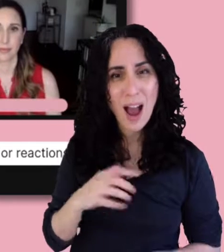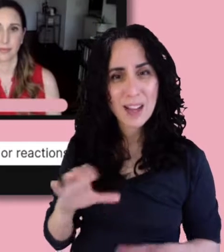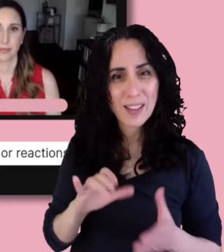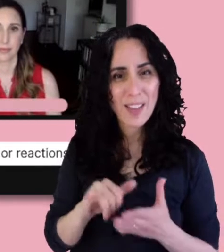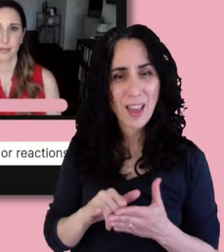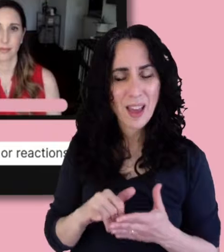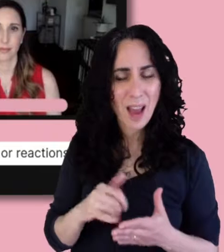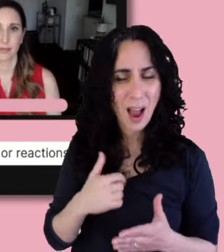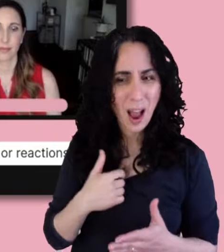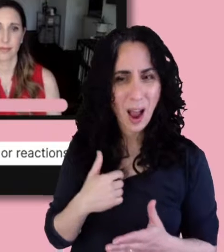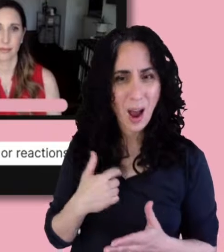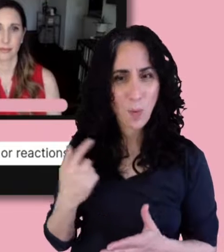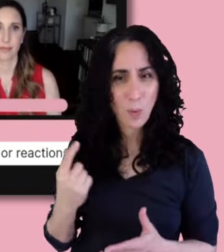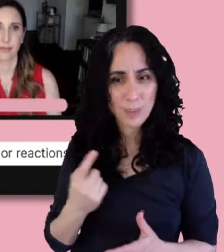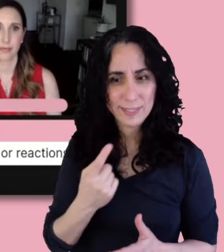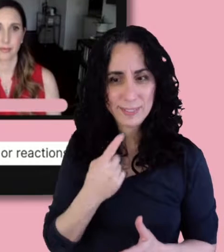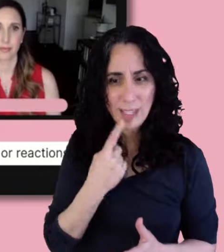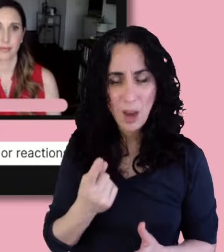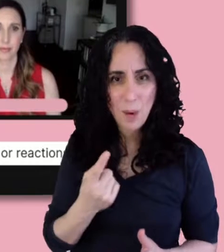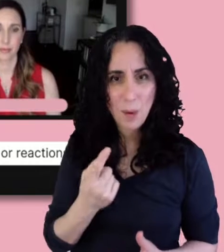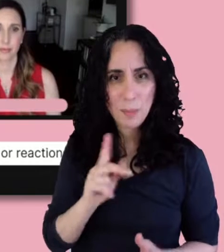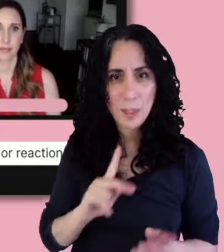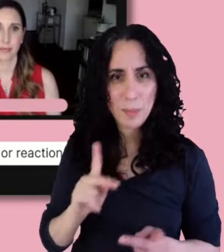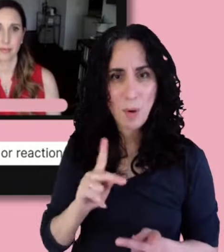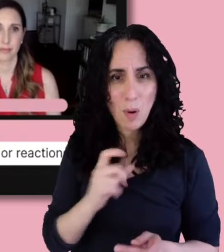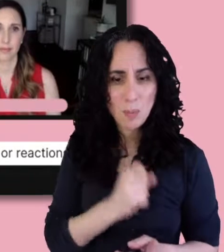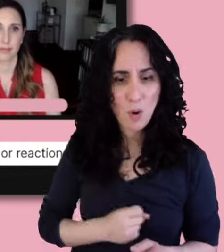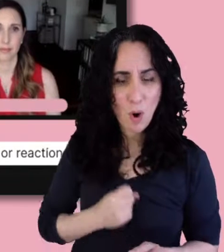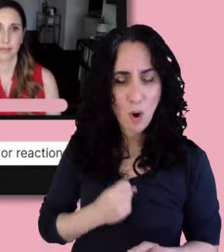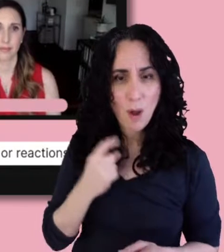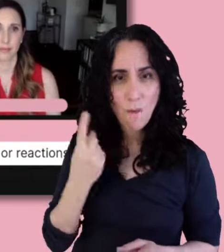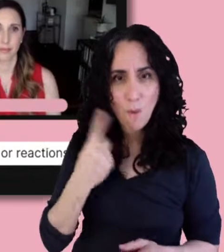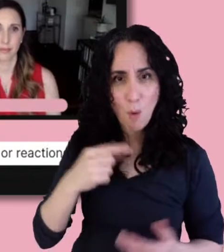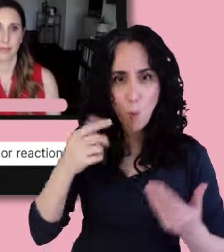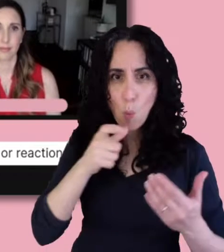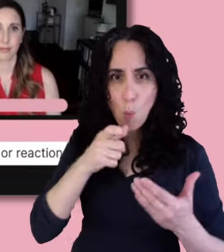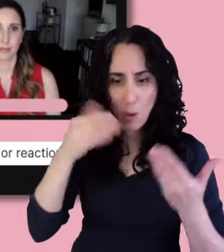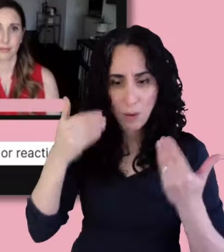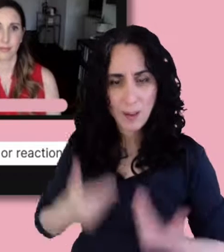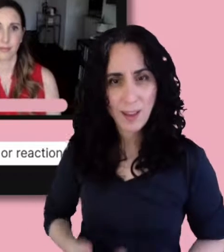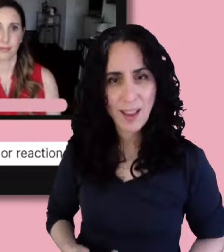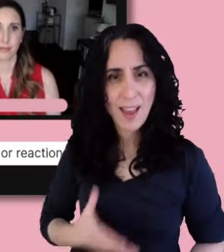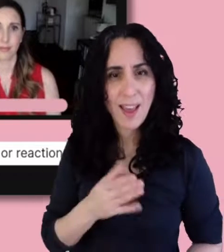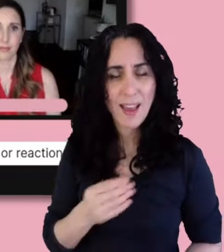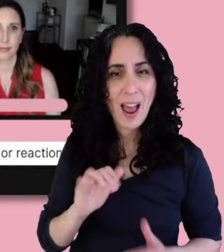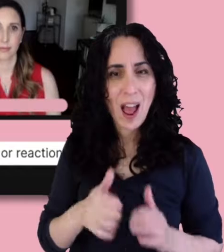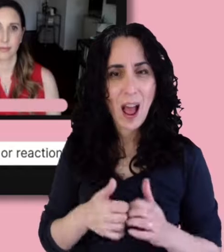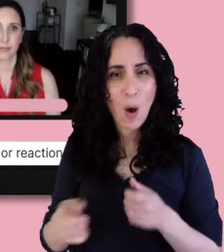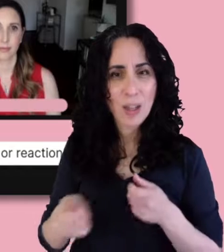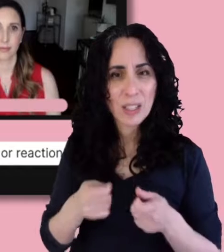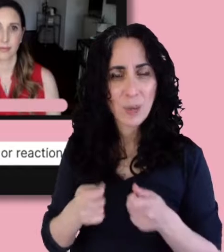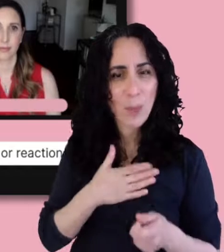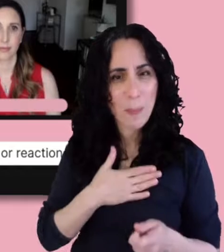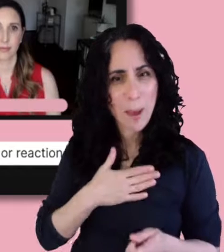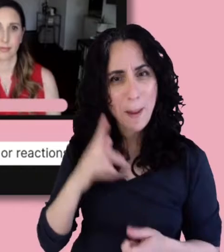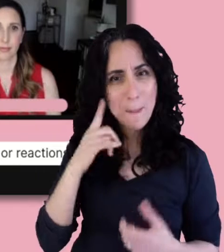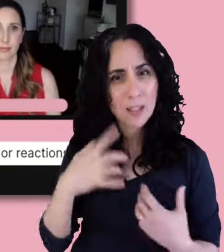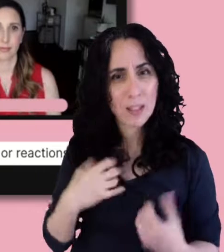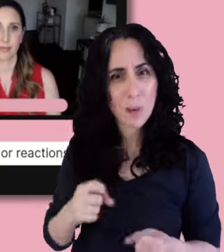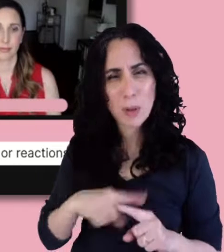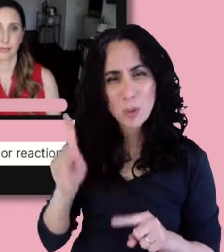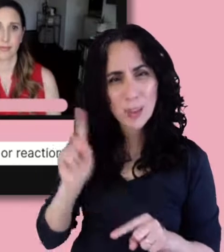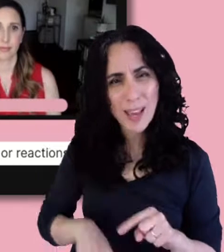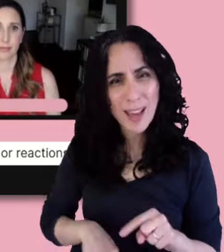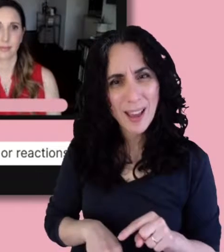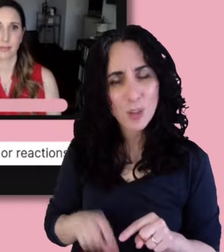health journey, that I used to apologize to people about who I am and how I deal with my mental health.